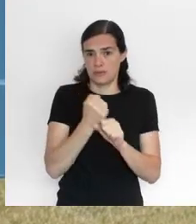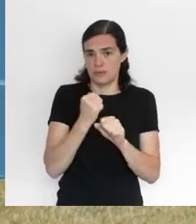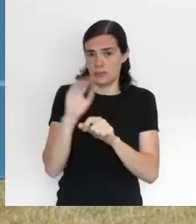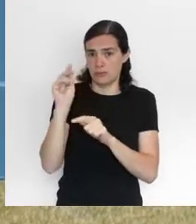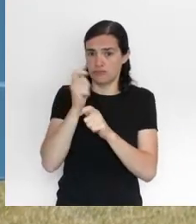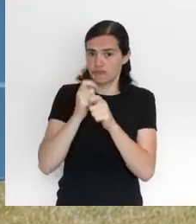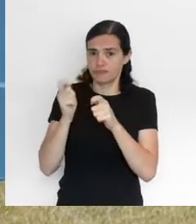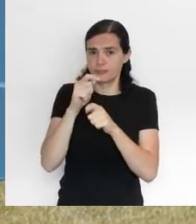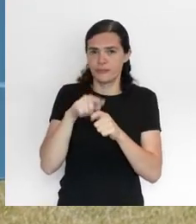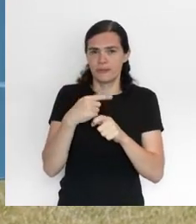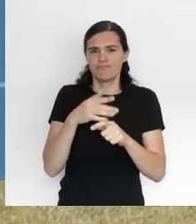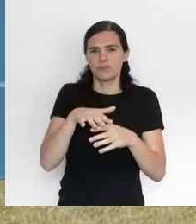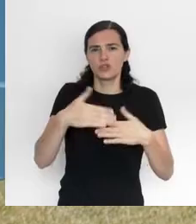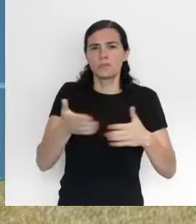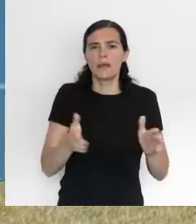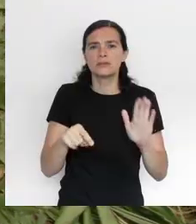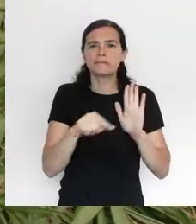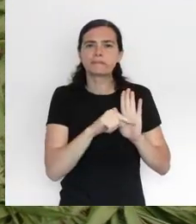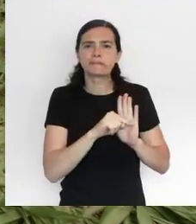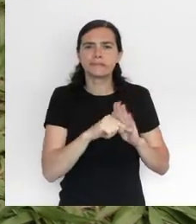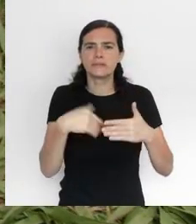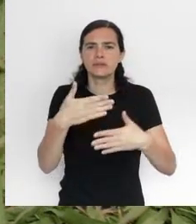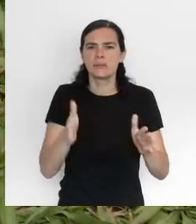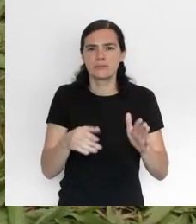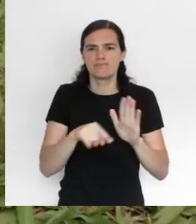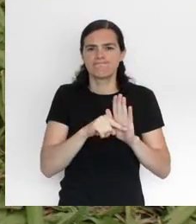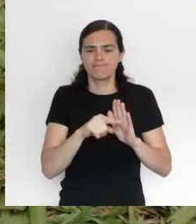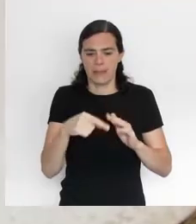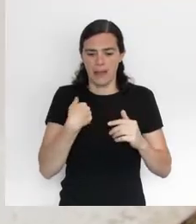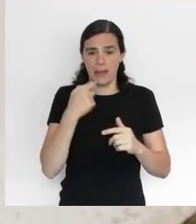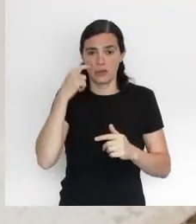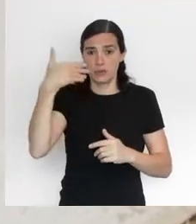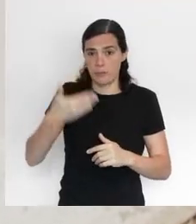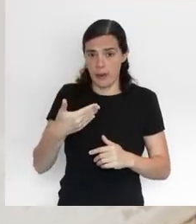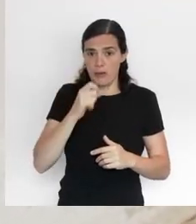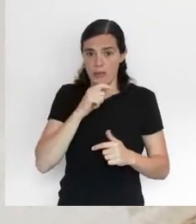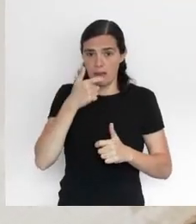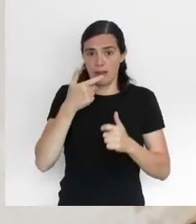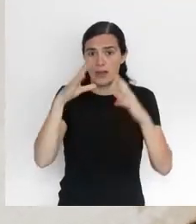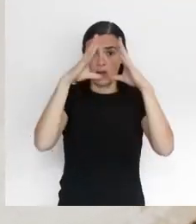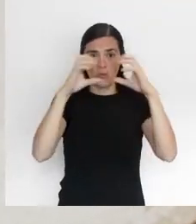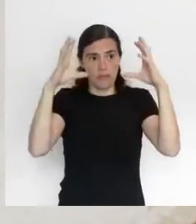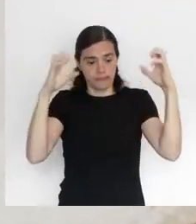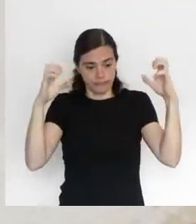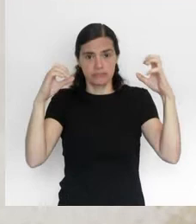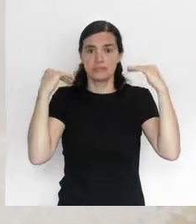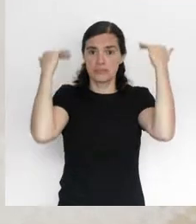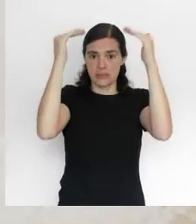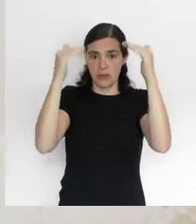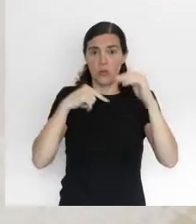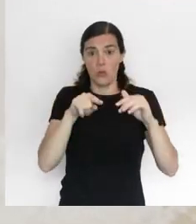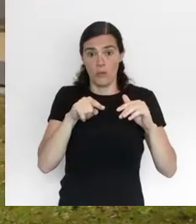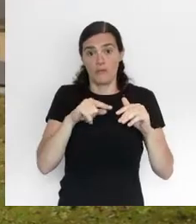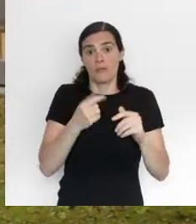sculpture, which was a negative space with a mirror that welcomed the clouds and the